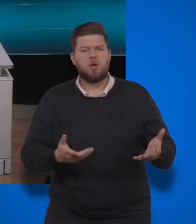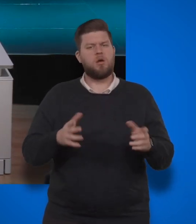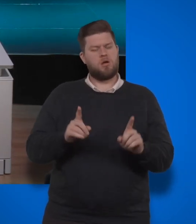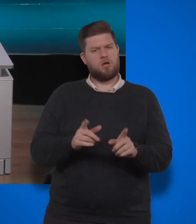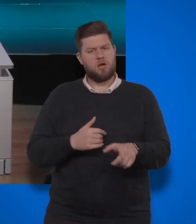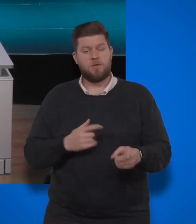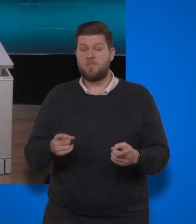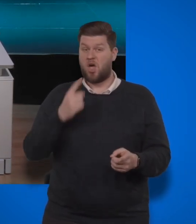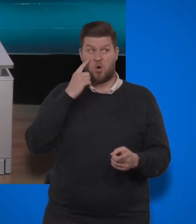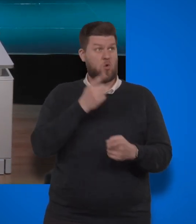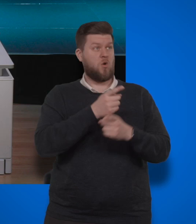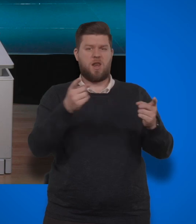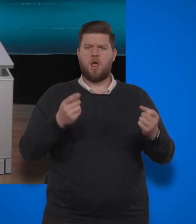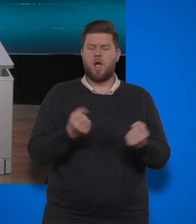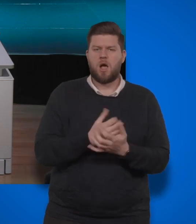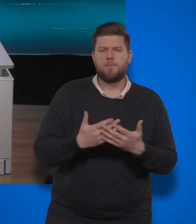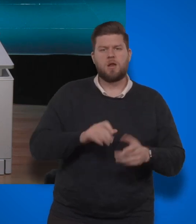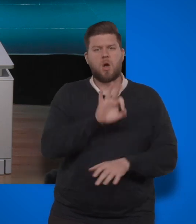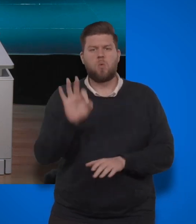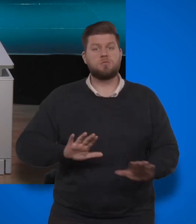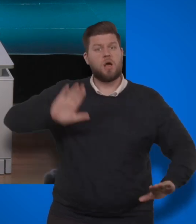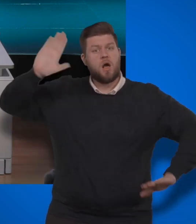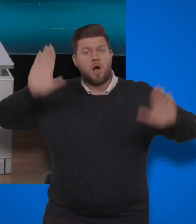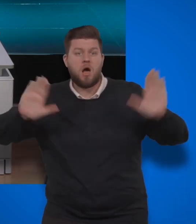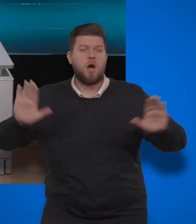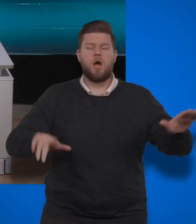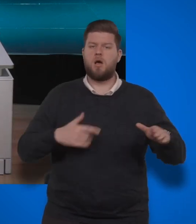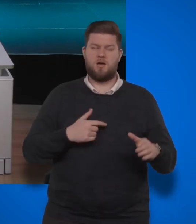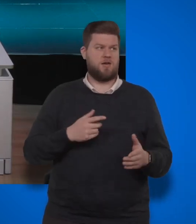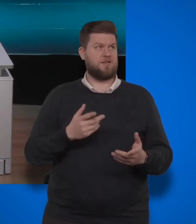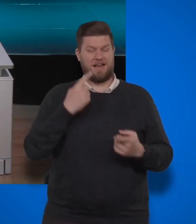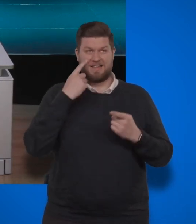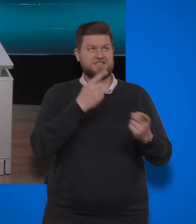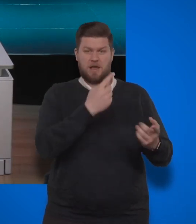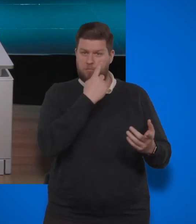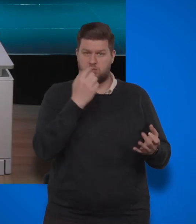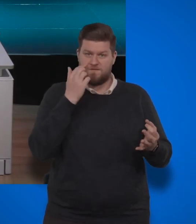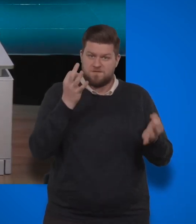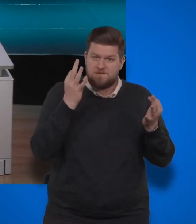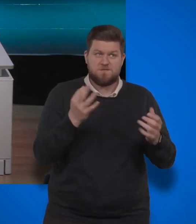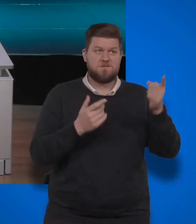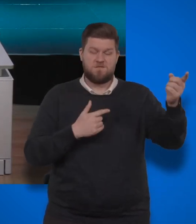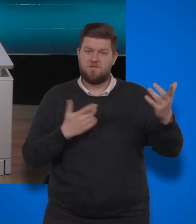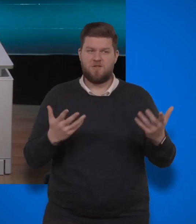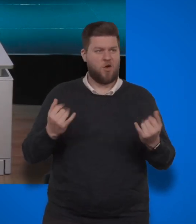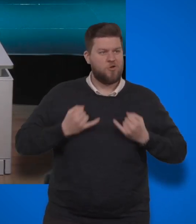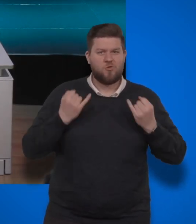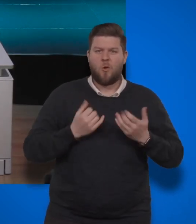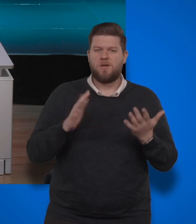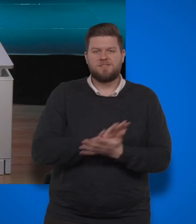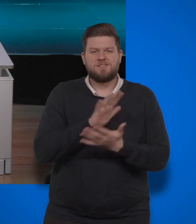It's clear from the number and the range of questions how much we have all enjoyed this evening. Thank you, John, for both inspiring and entertaining